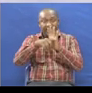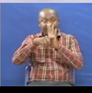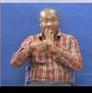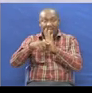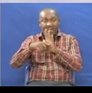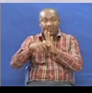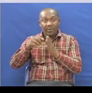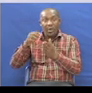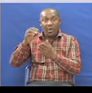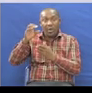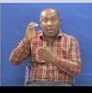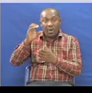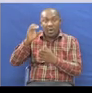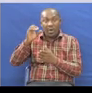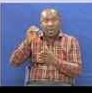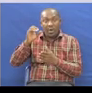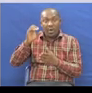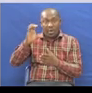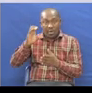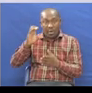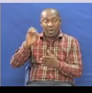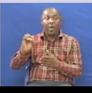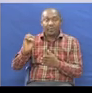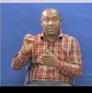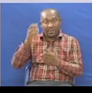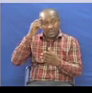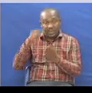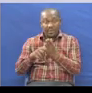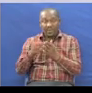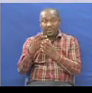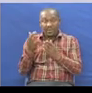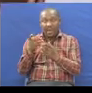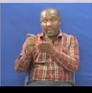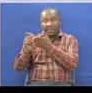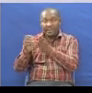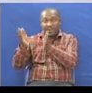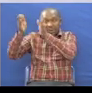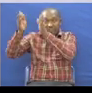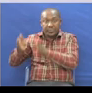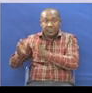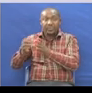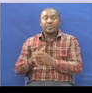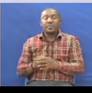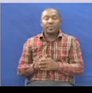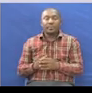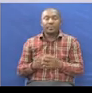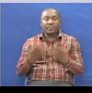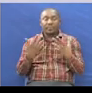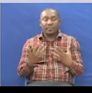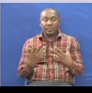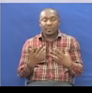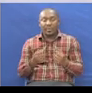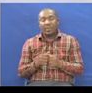negative coefficients. I think you remember what are the coefficients. Coefficients are these numbers which are written here. And this is the constant term. As it